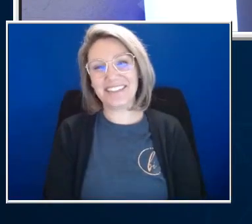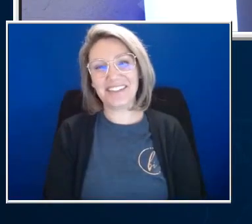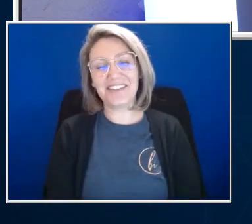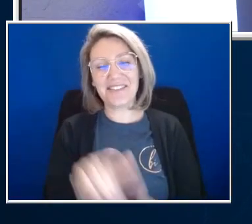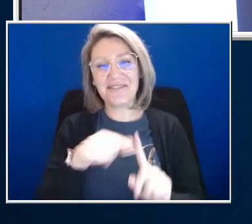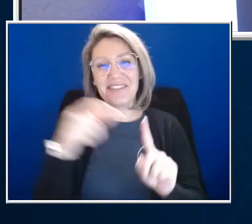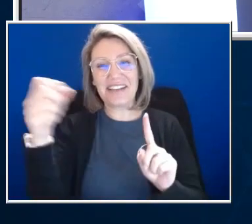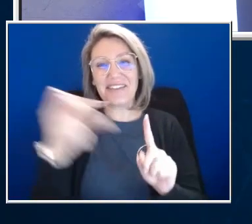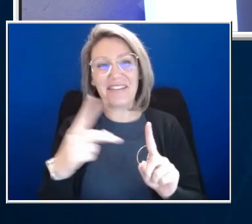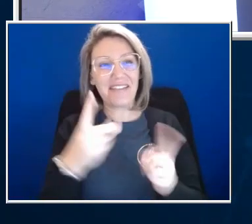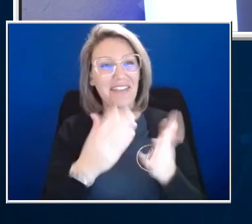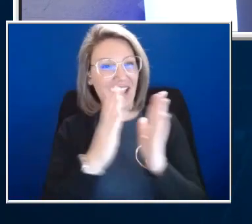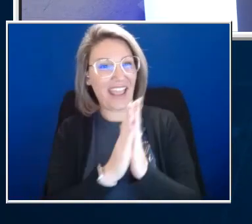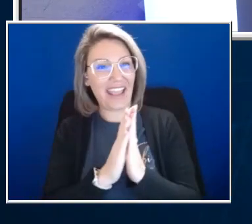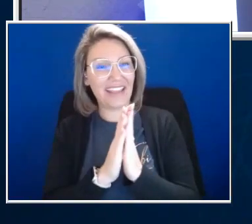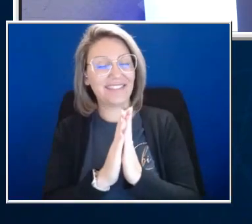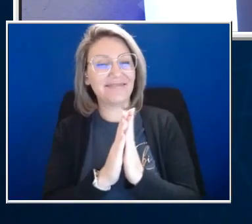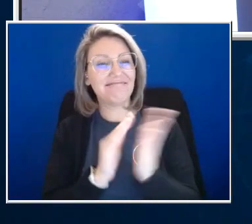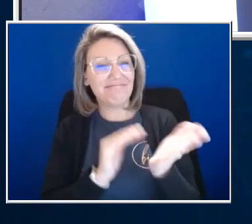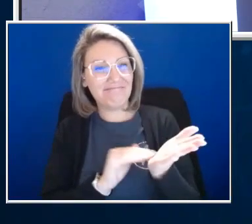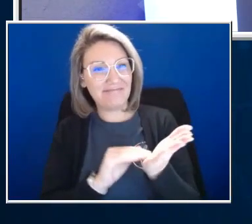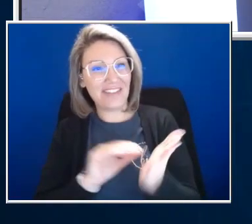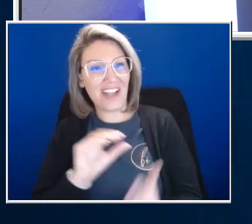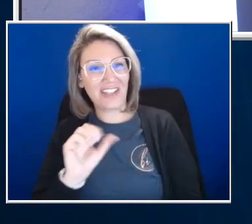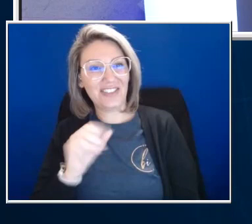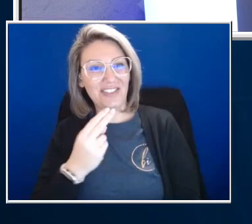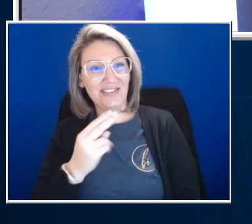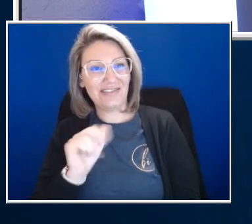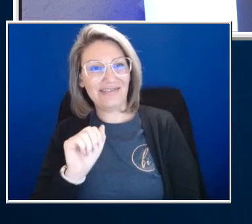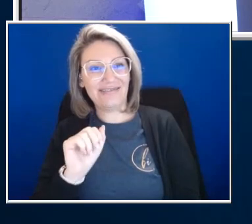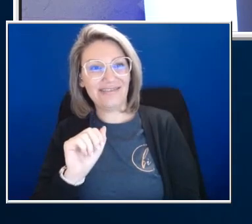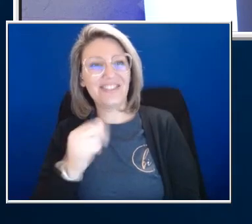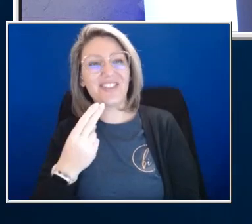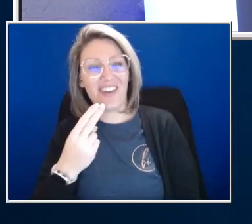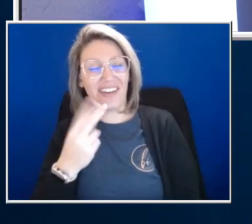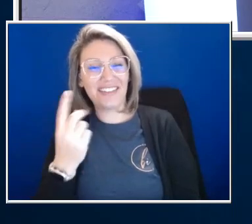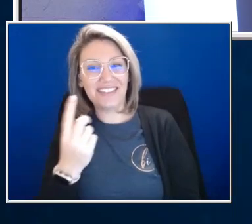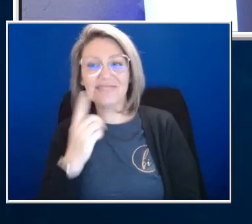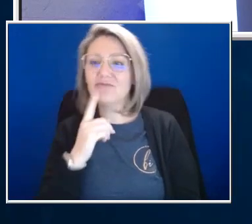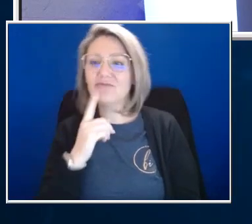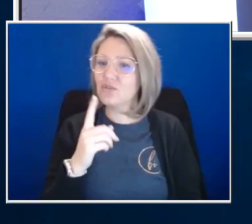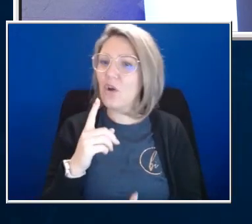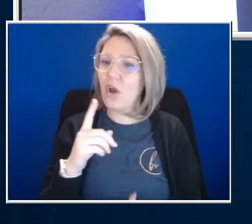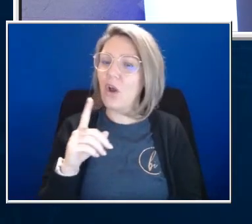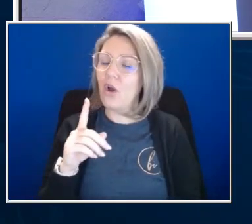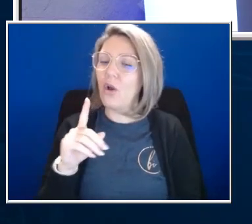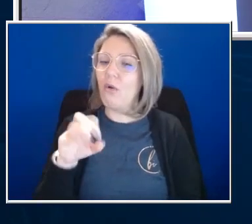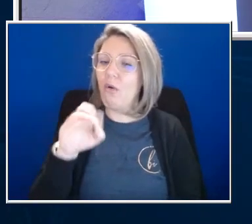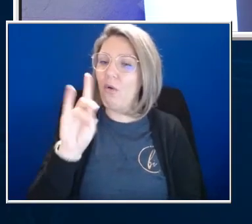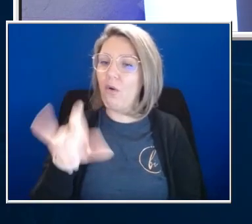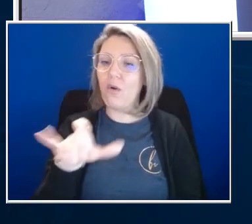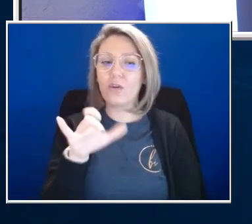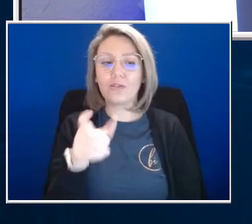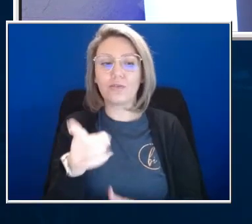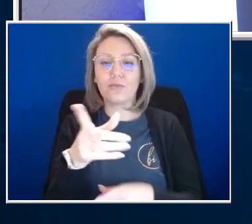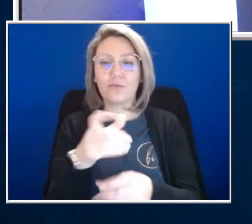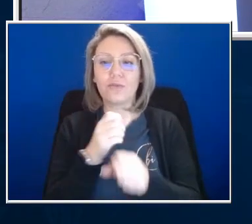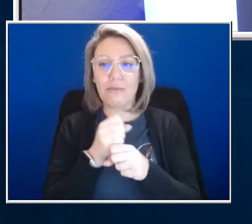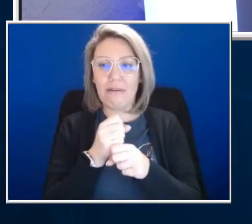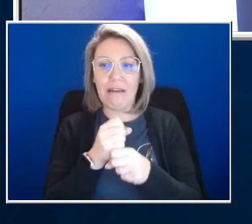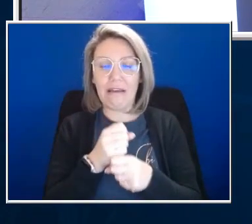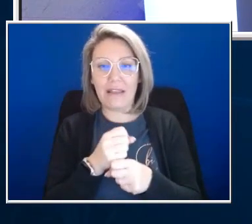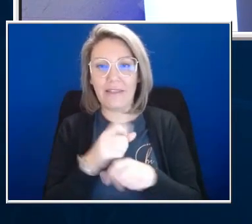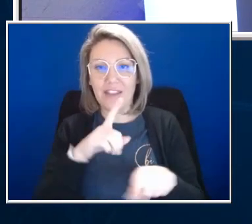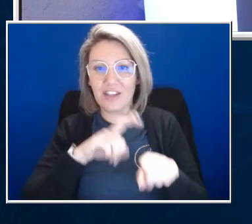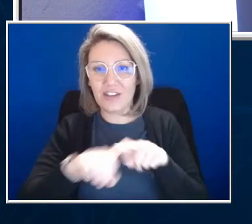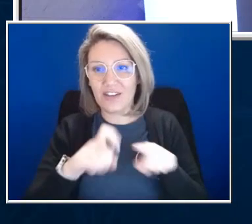Dr. Shaw something, but I want to hear about the night that you got the call, Corey, to get that your heart came in. I always think that's a fun